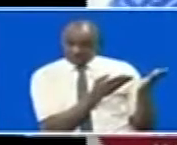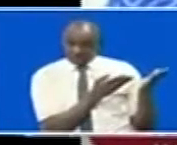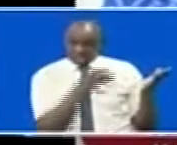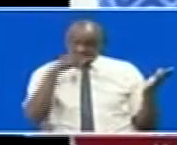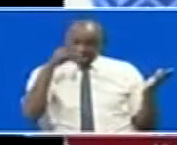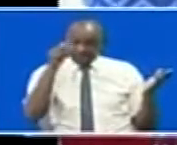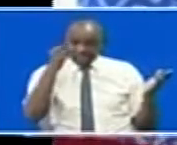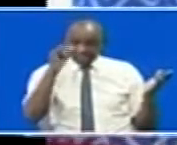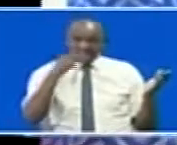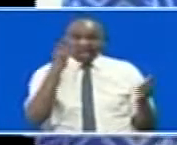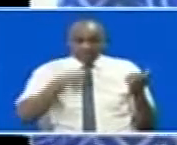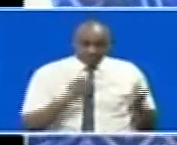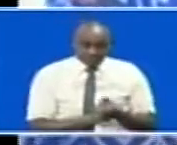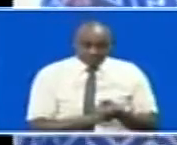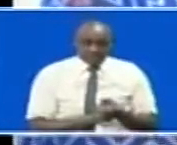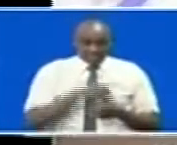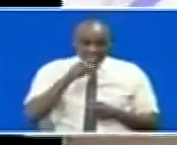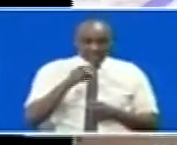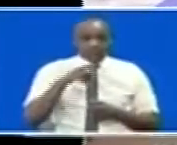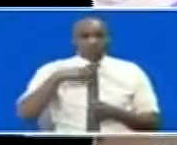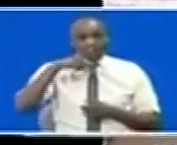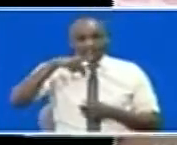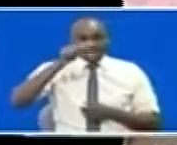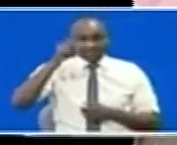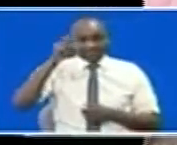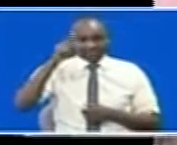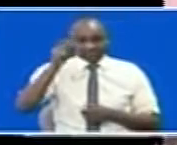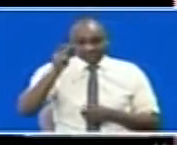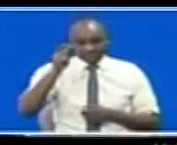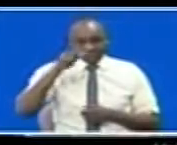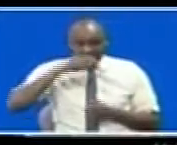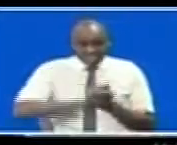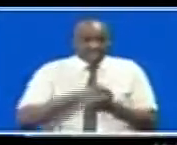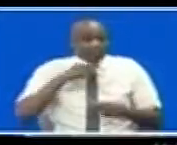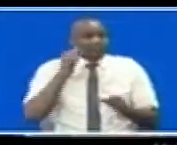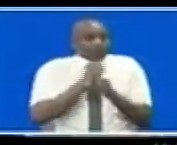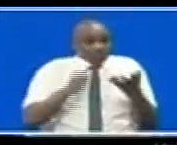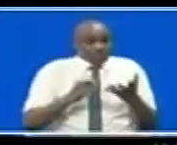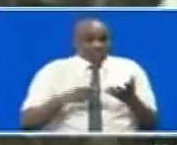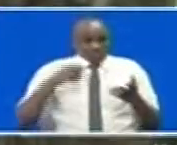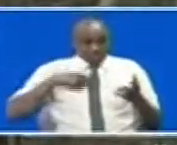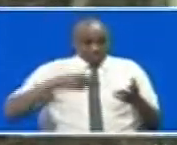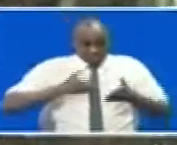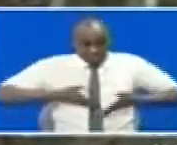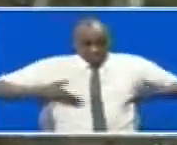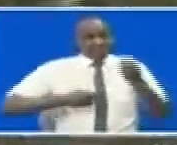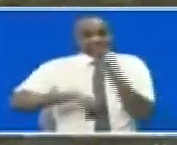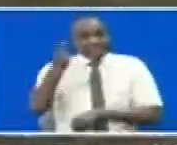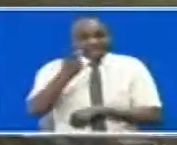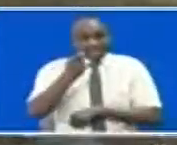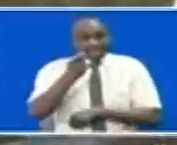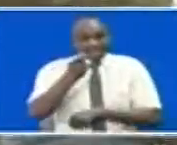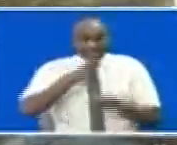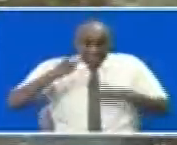been forced to adopt the name David Wapants. This because he hooks women underpants. The other is